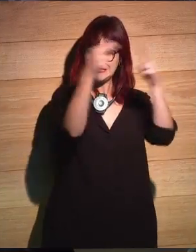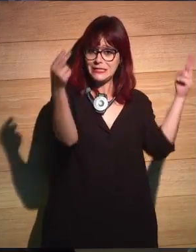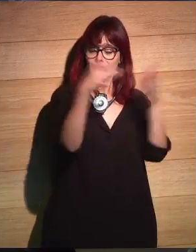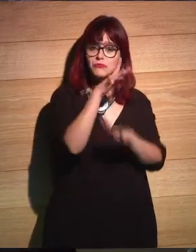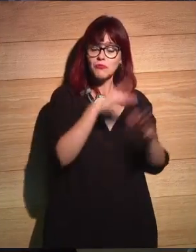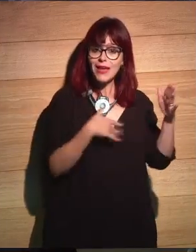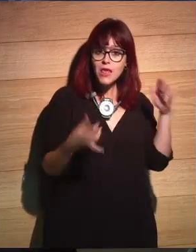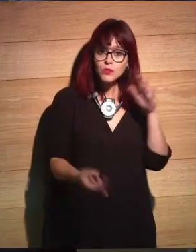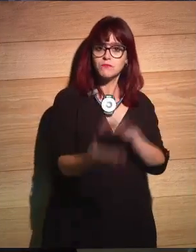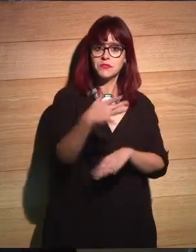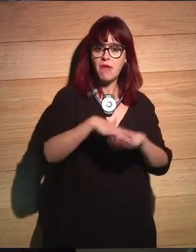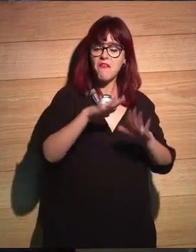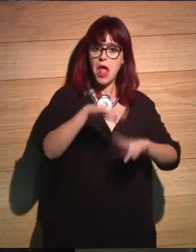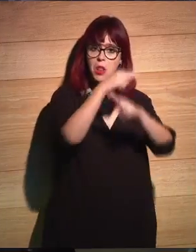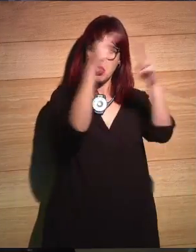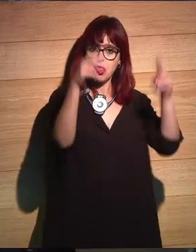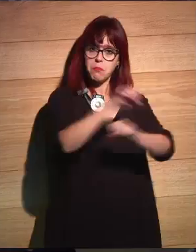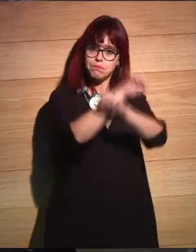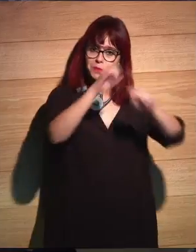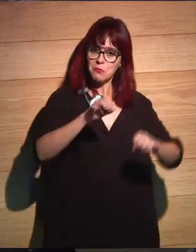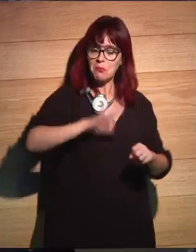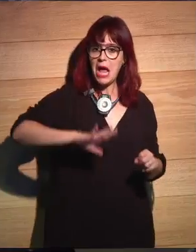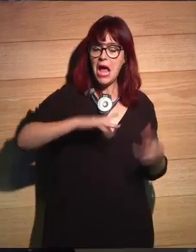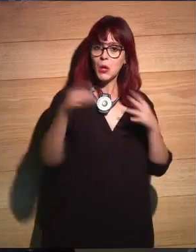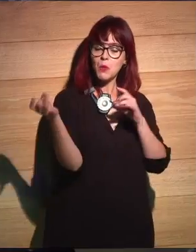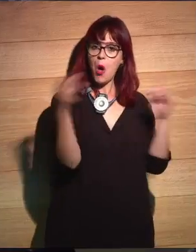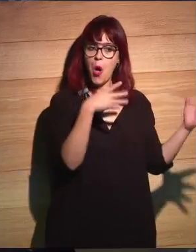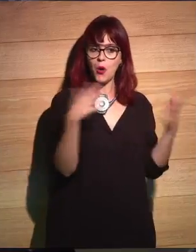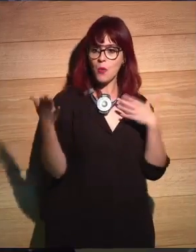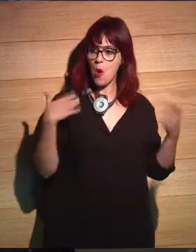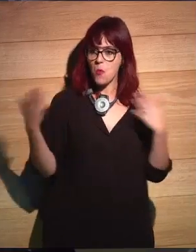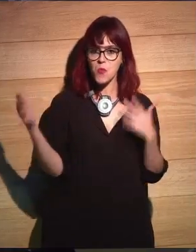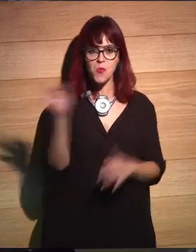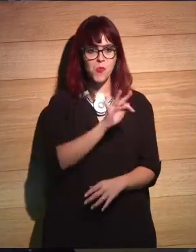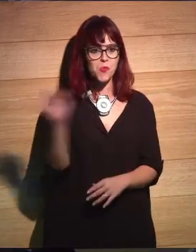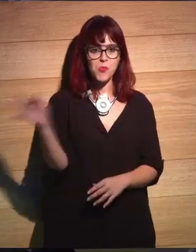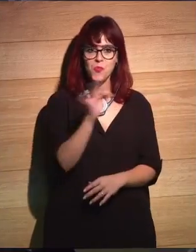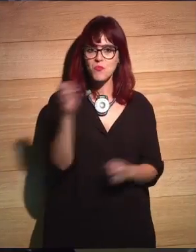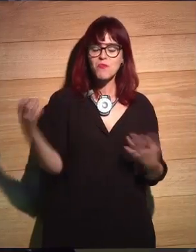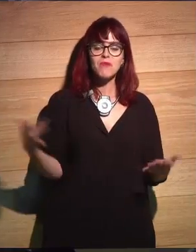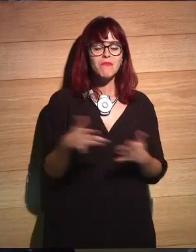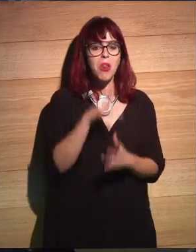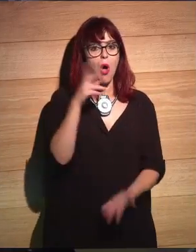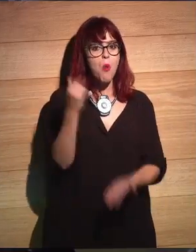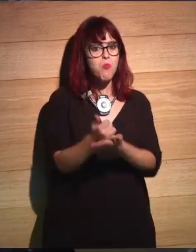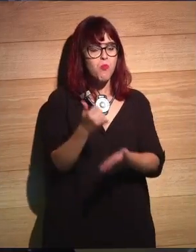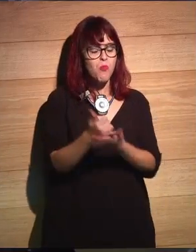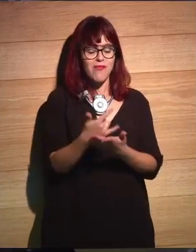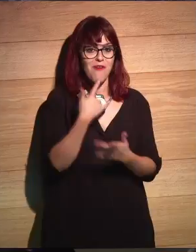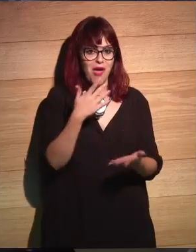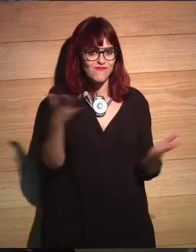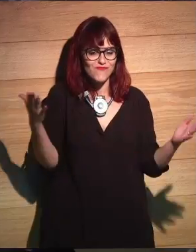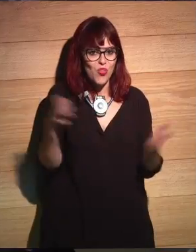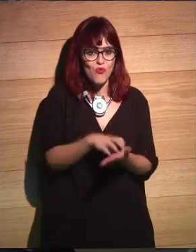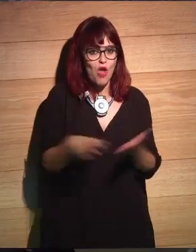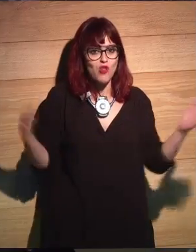I see that the bridges that we were trying to build, we have actually created them, that this has flowed very